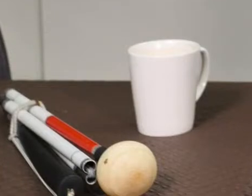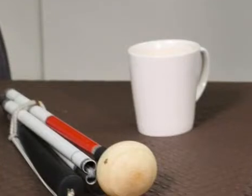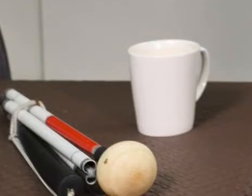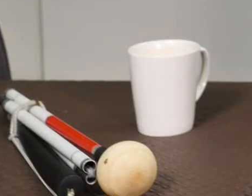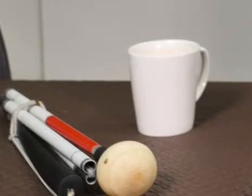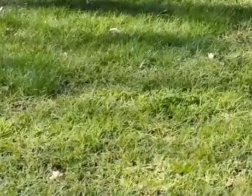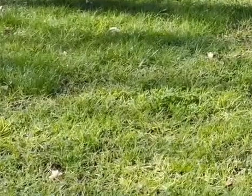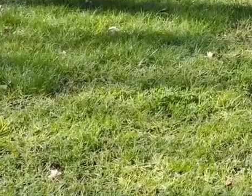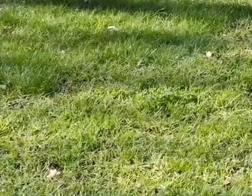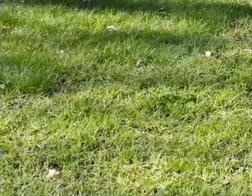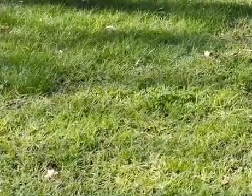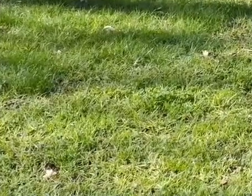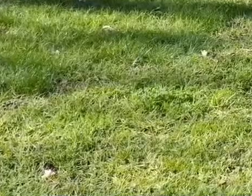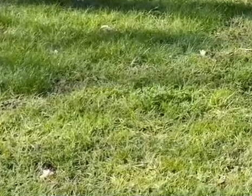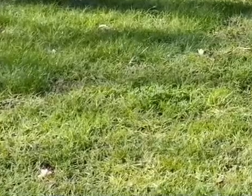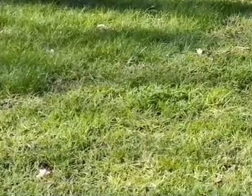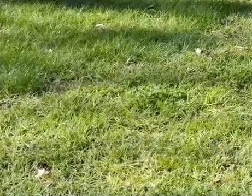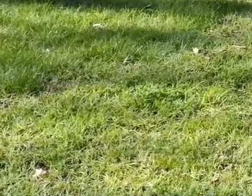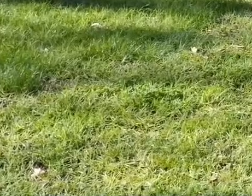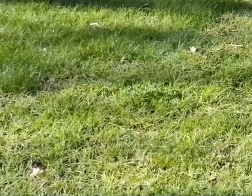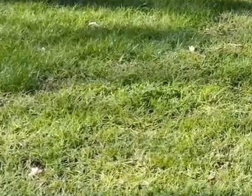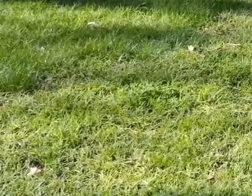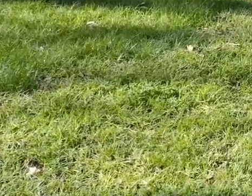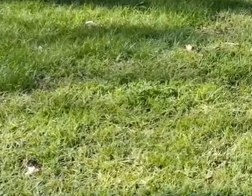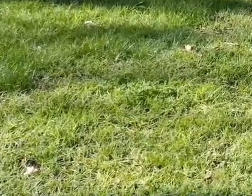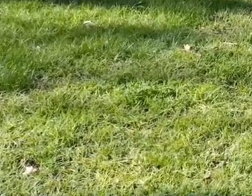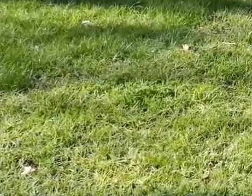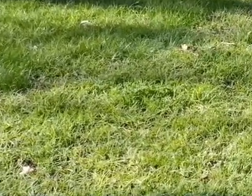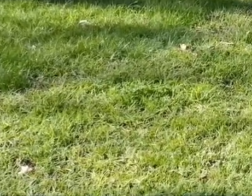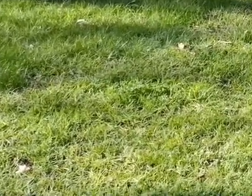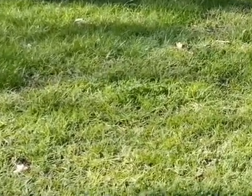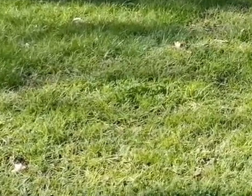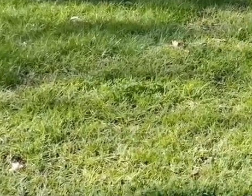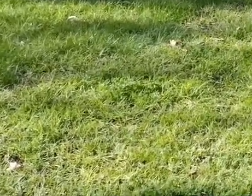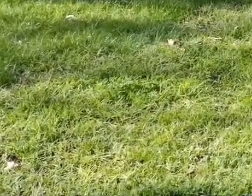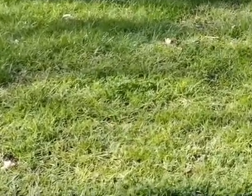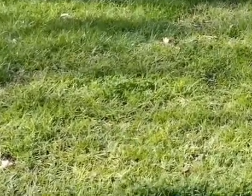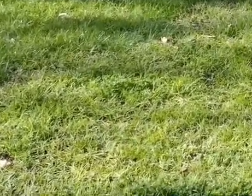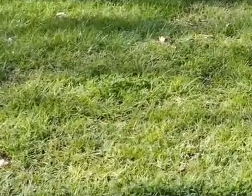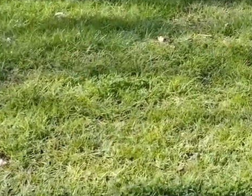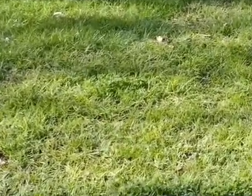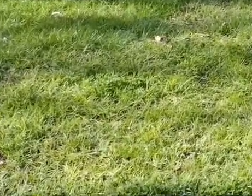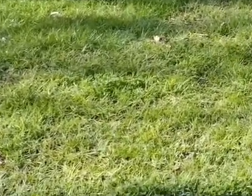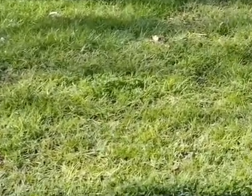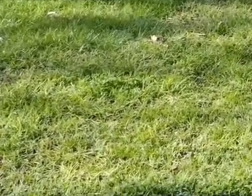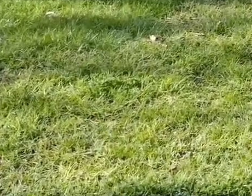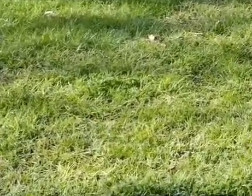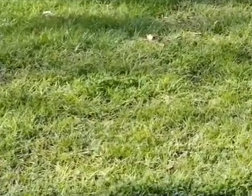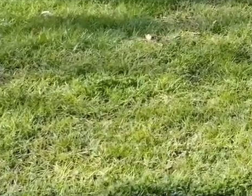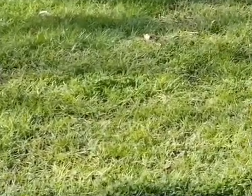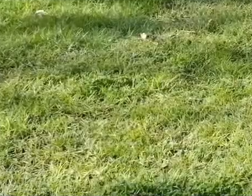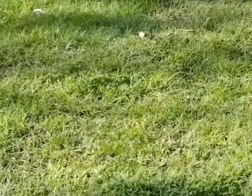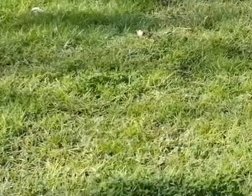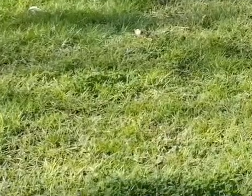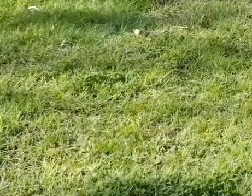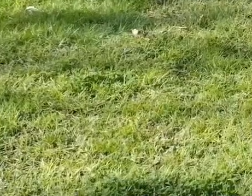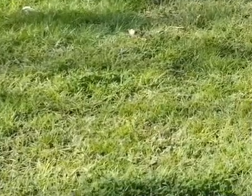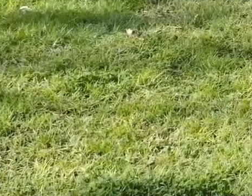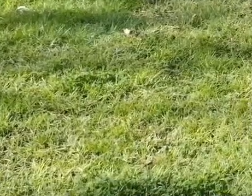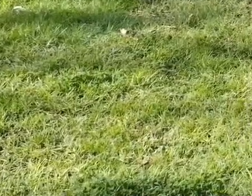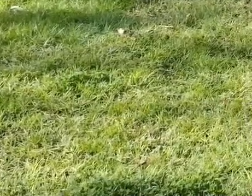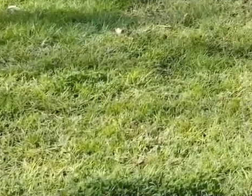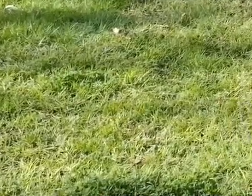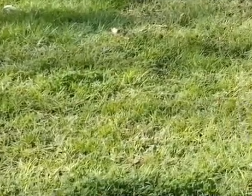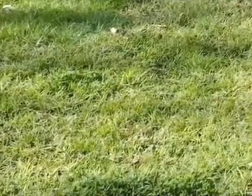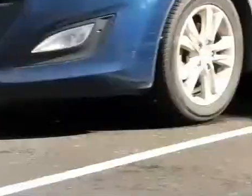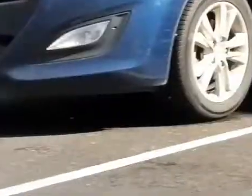to everybody? Every day I hear there's been 300 new cases in Victoria. No, there's been 12